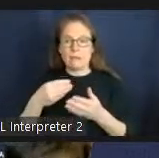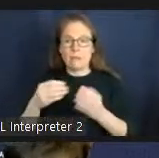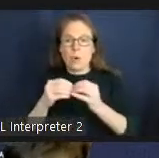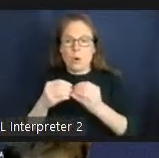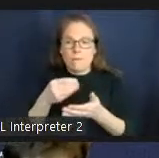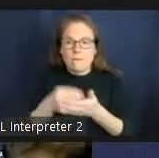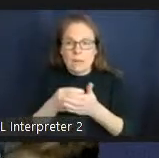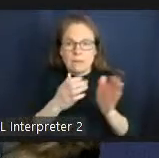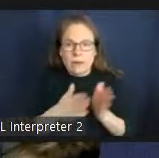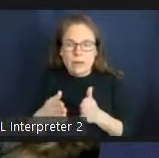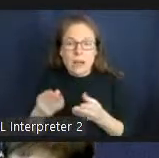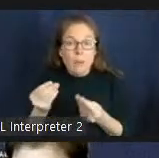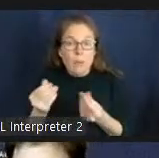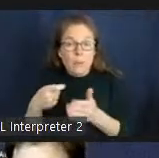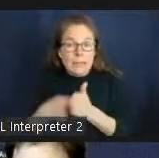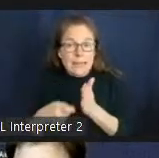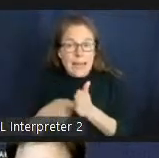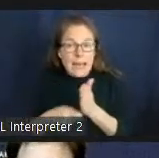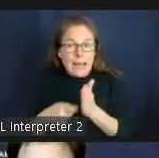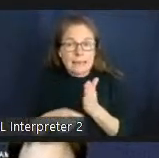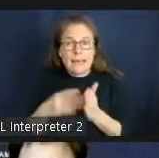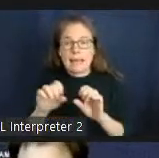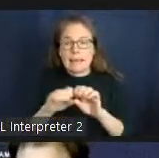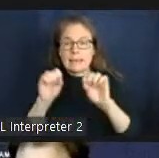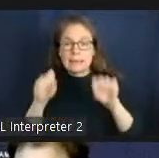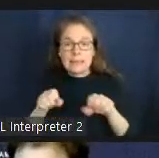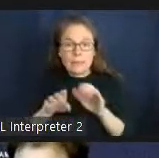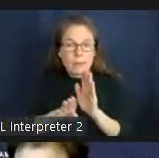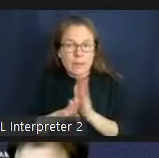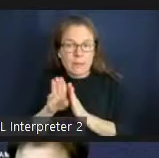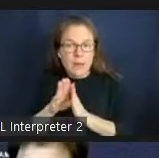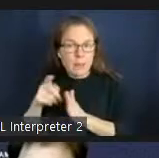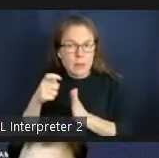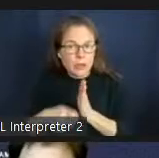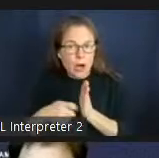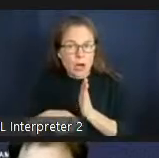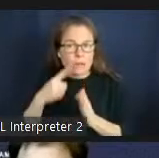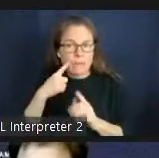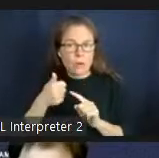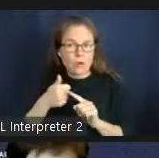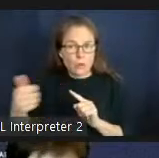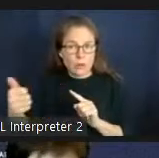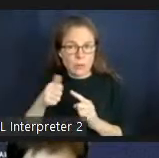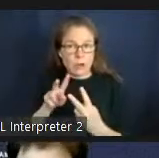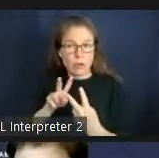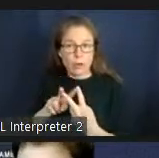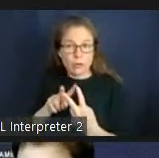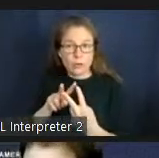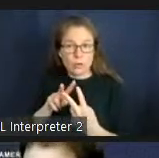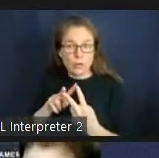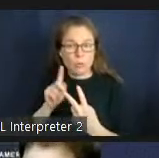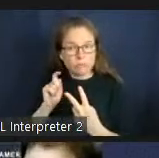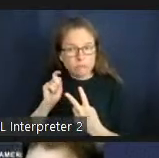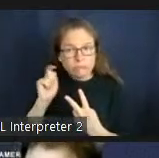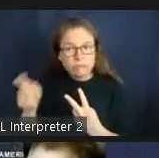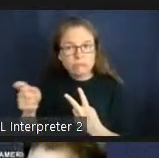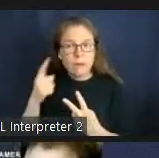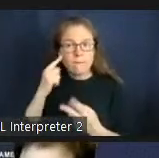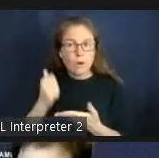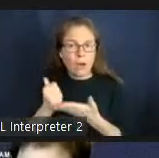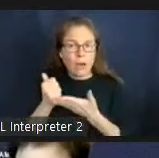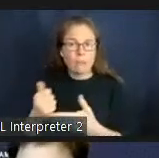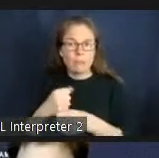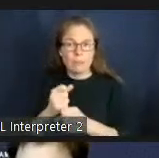property tax district and the system development charge for transportation were really intended to help ensure that this